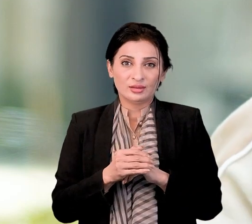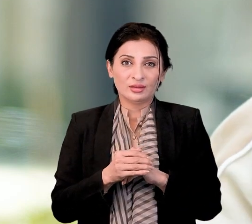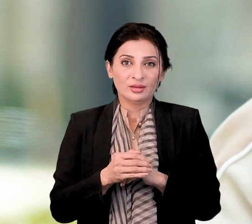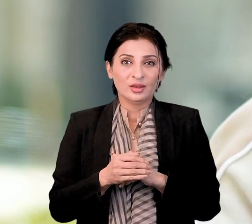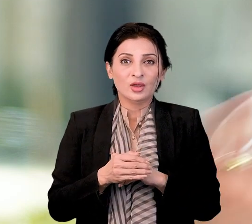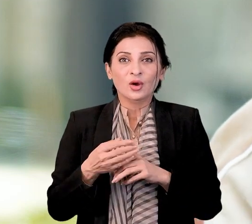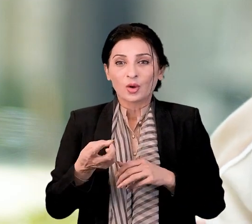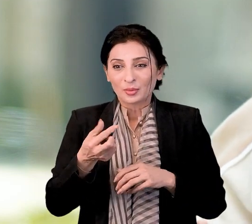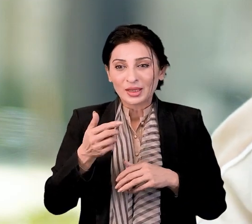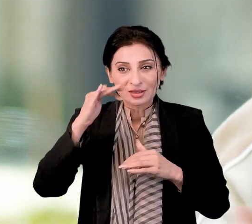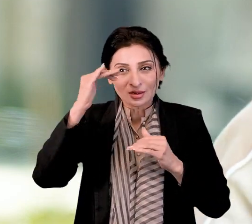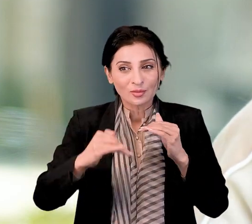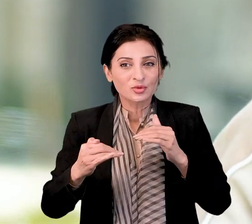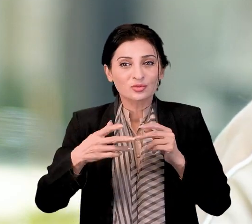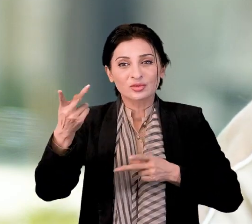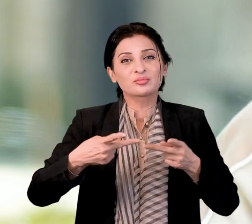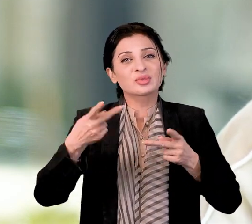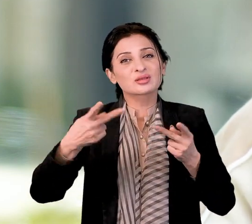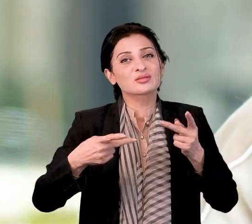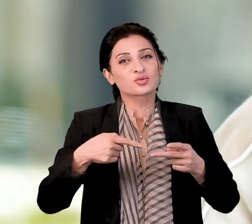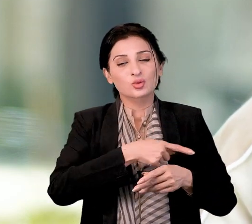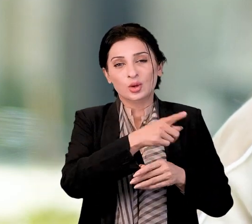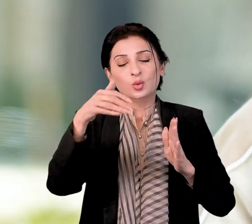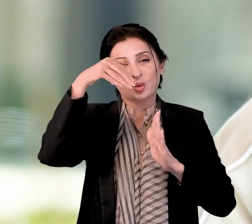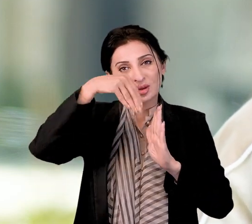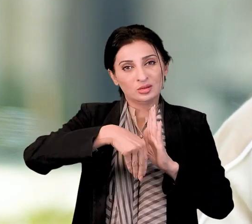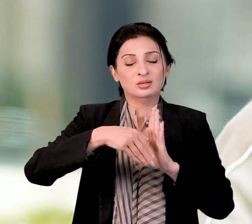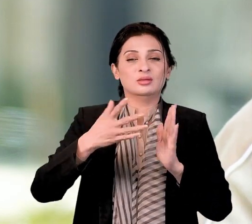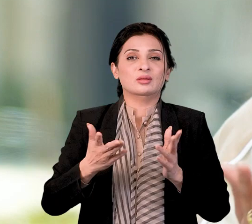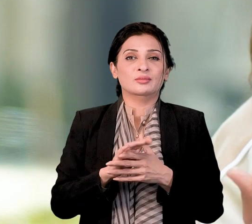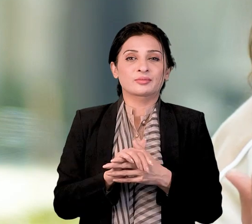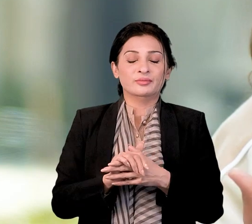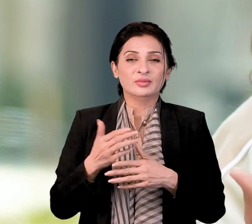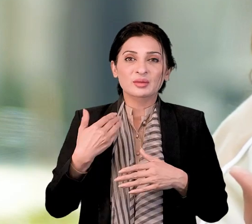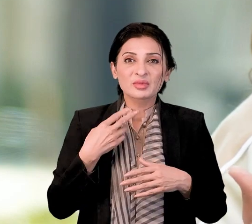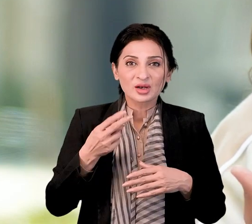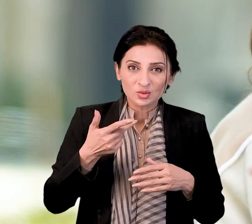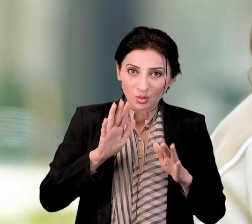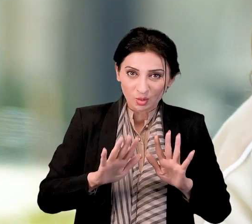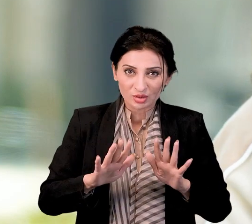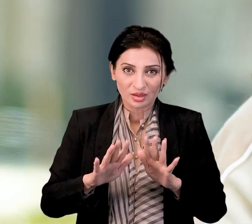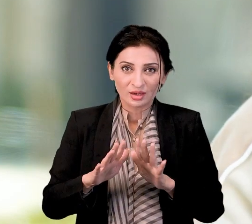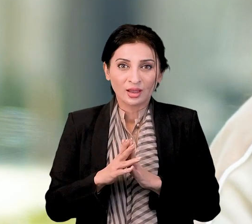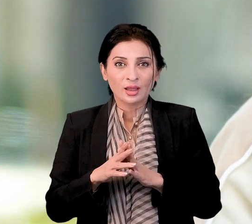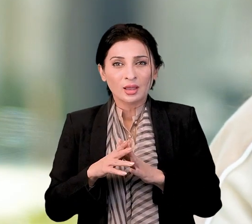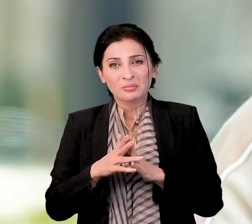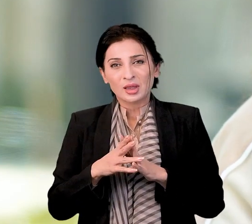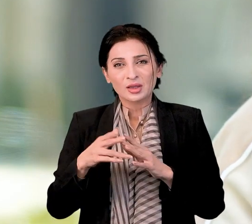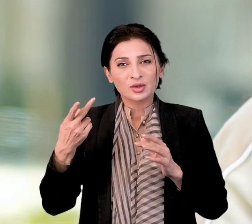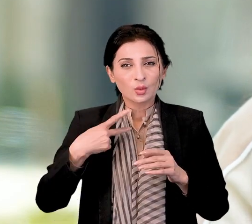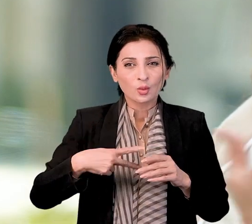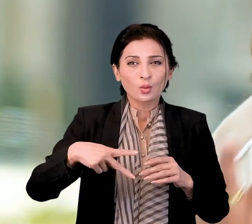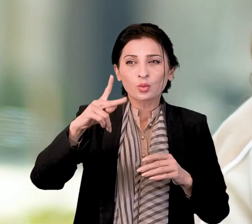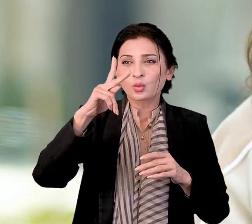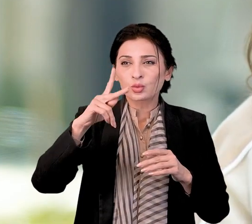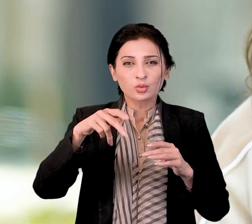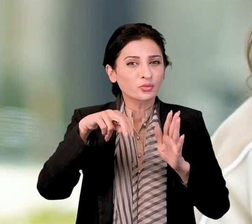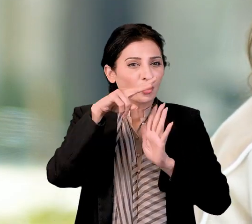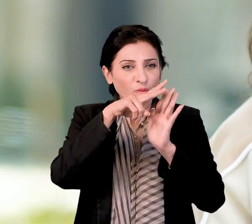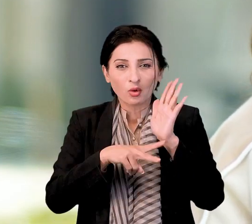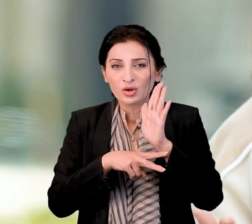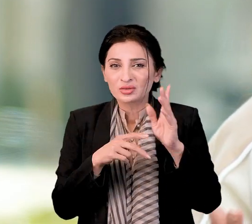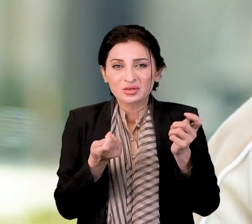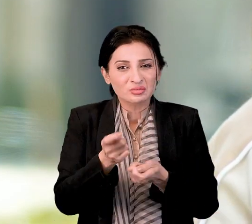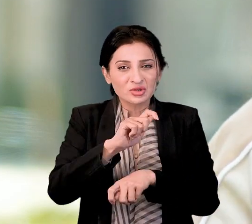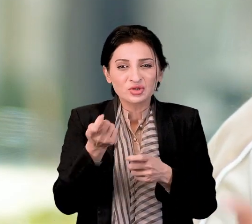restaurants ke timings change kar diye gaye the. All summer when it's already very